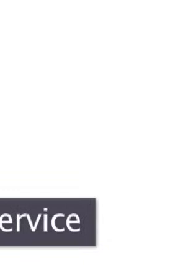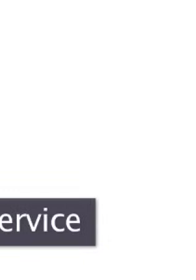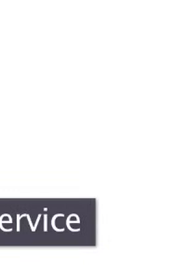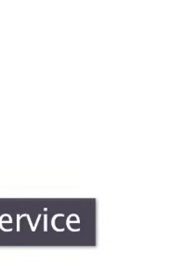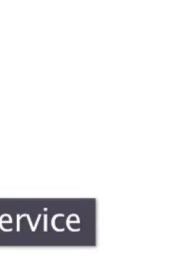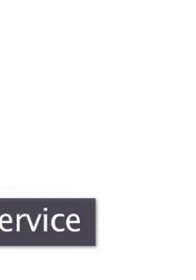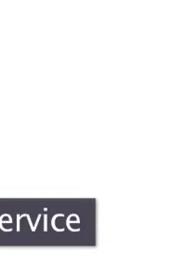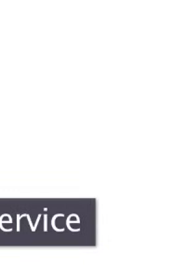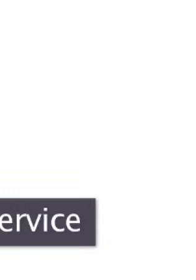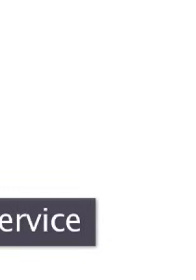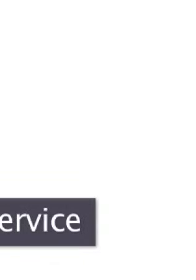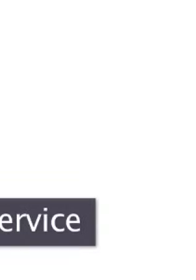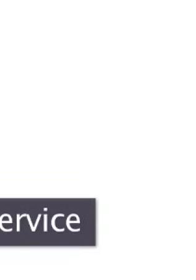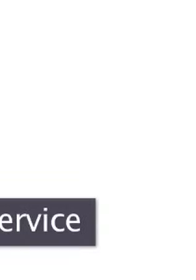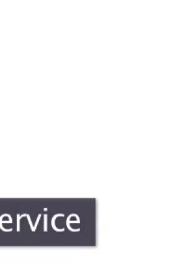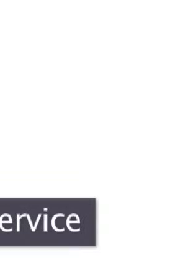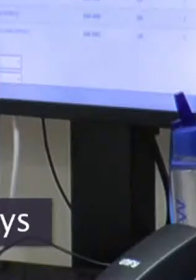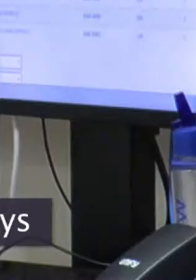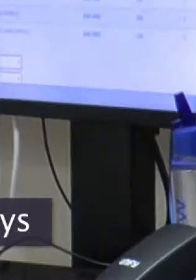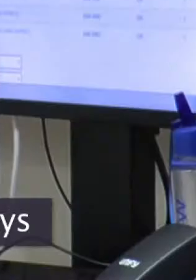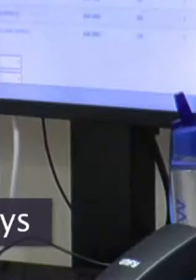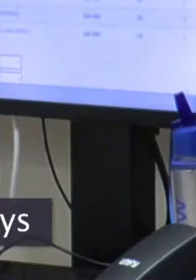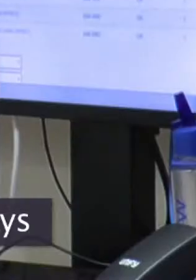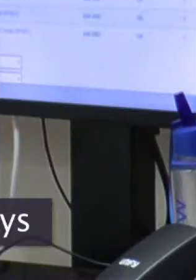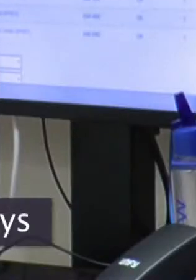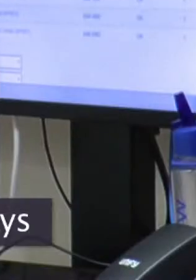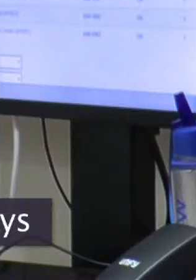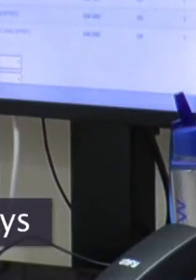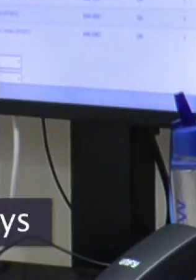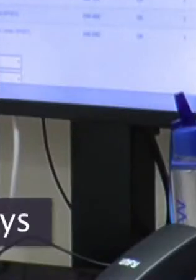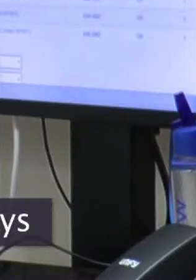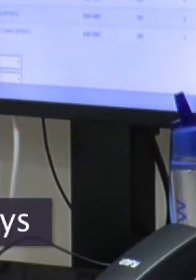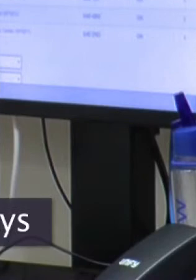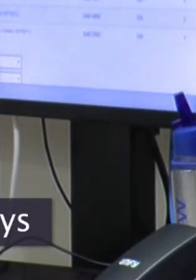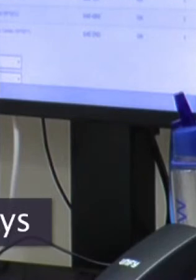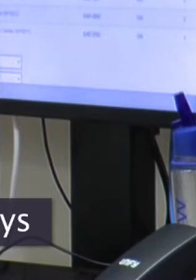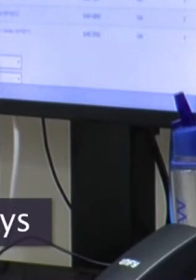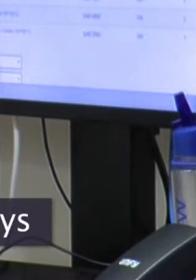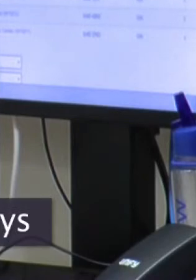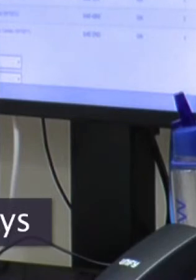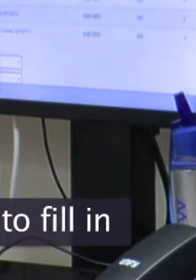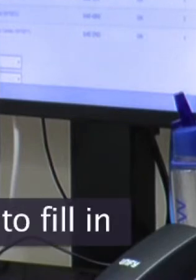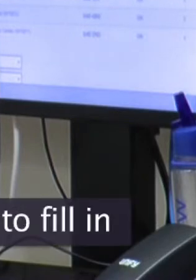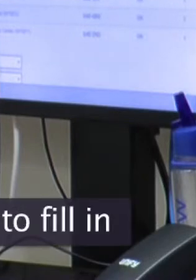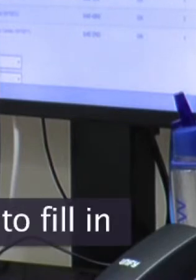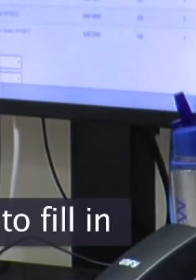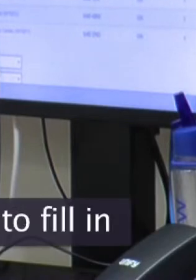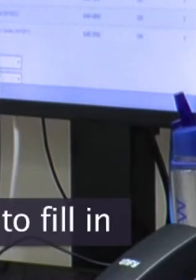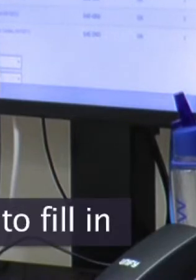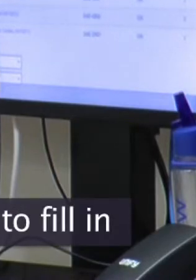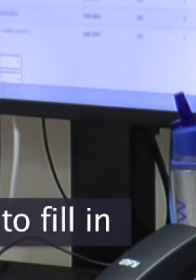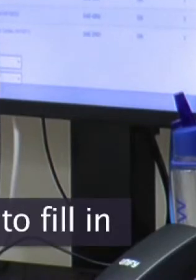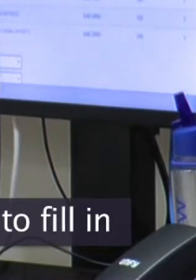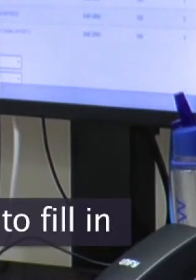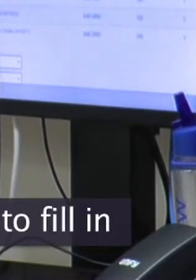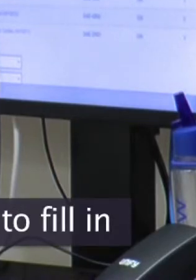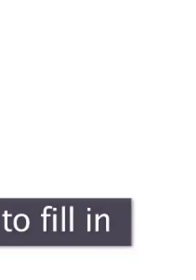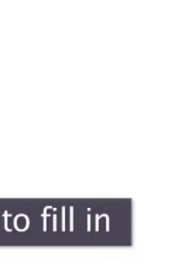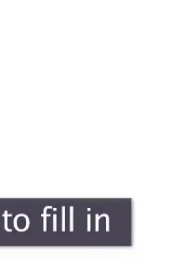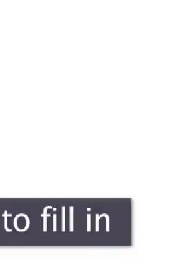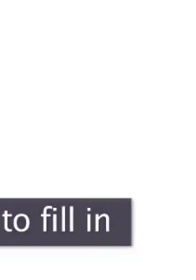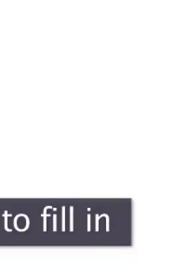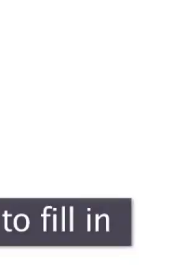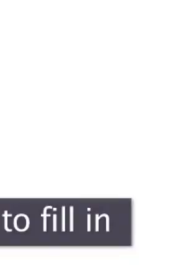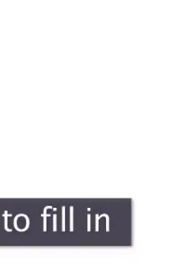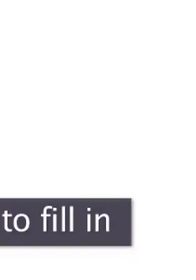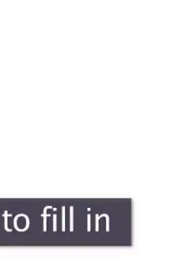also doubles up as a text reminder service which will send a notification 7 days and 2 days in advance of the patient's appointment.